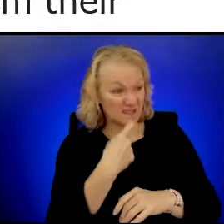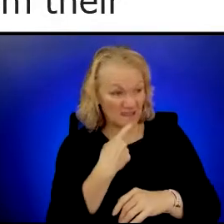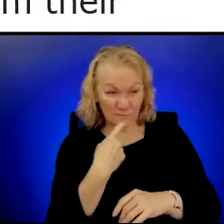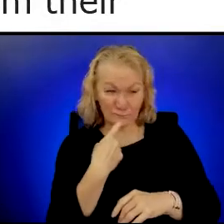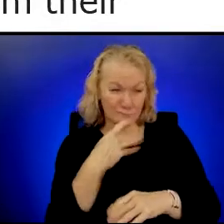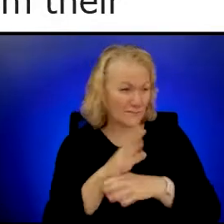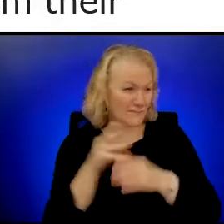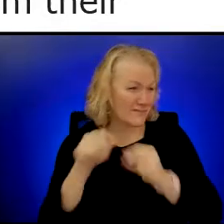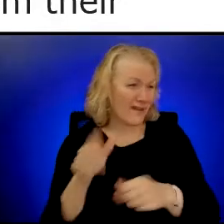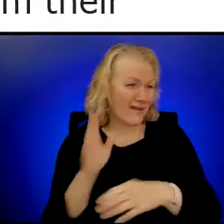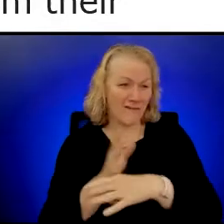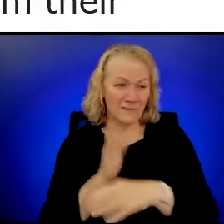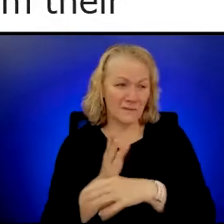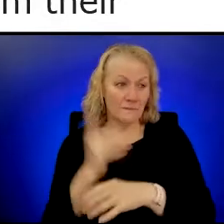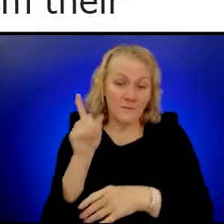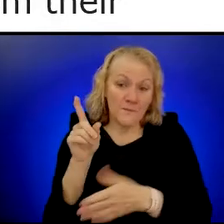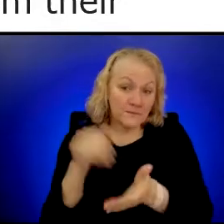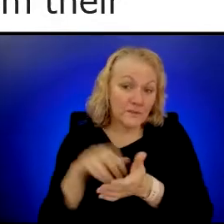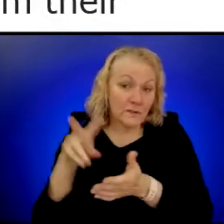spend an average of